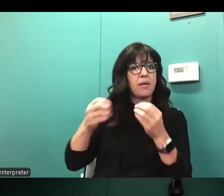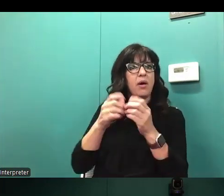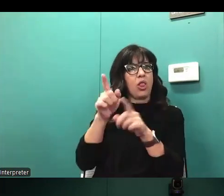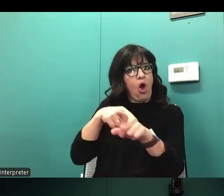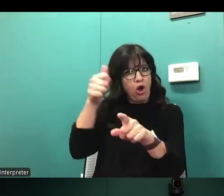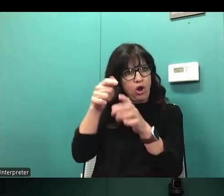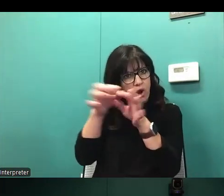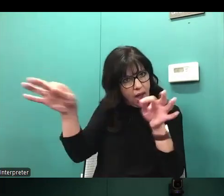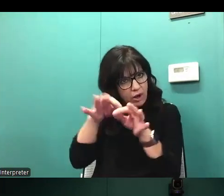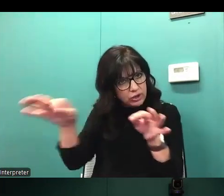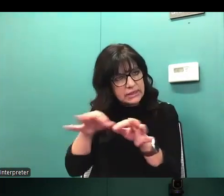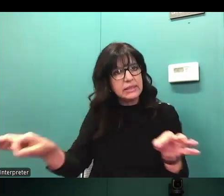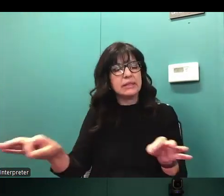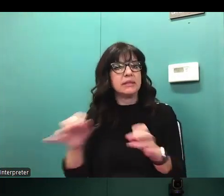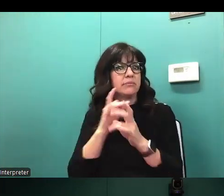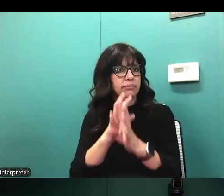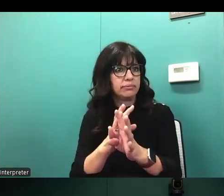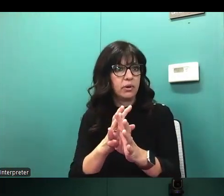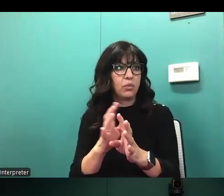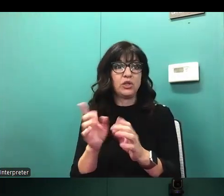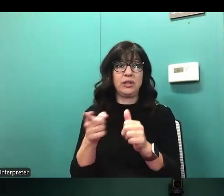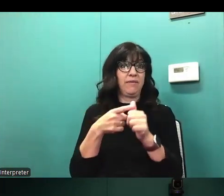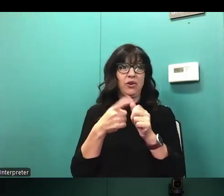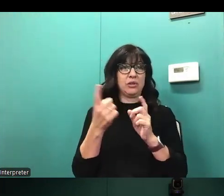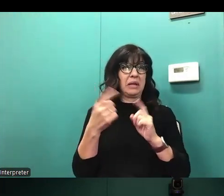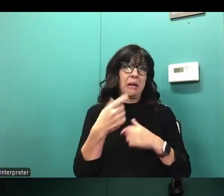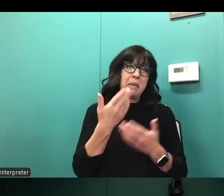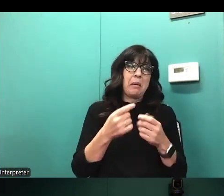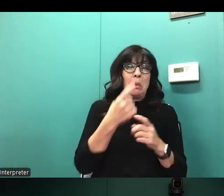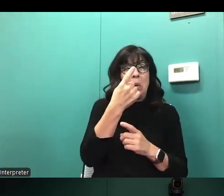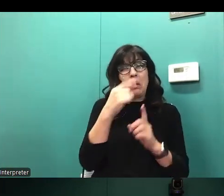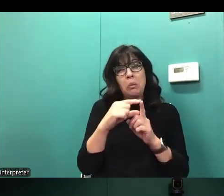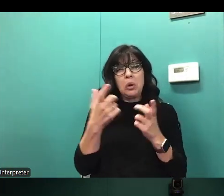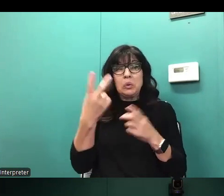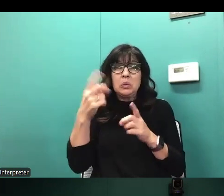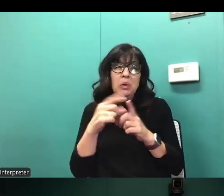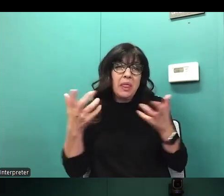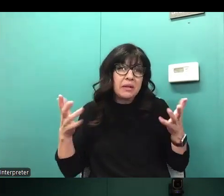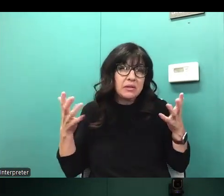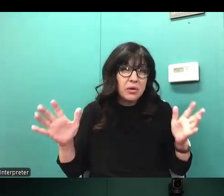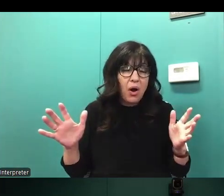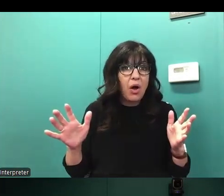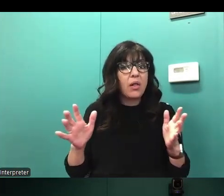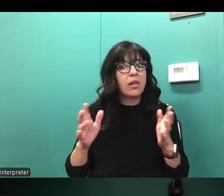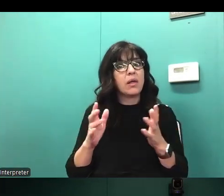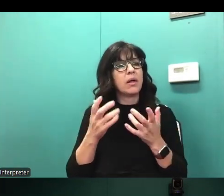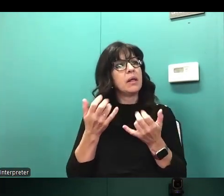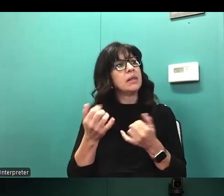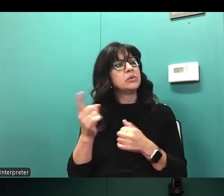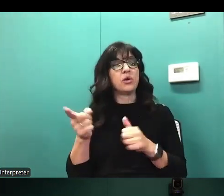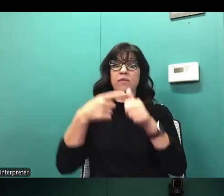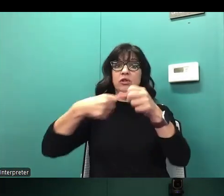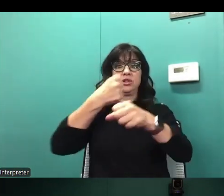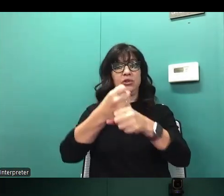her. And when she first came, like she was maybe giving 1 to 2 words. And this was her first